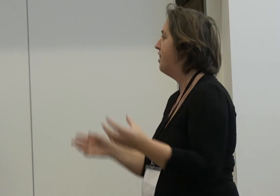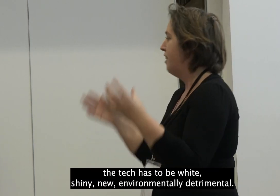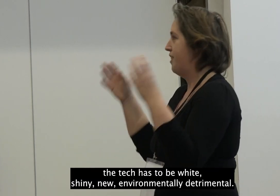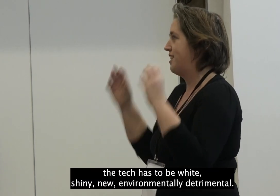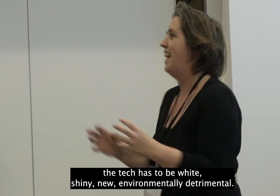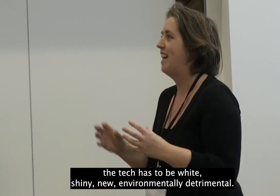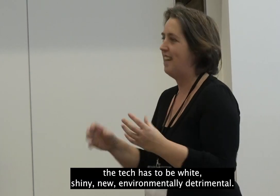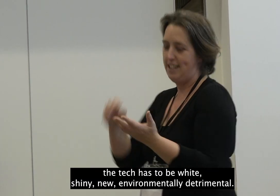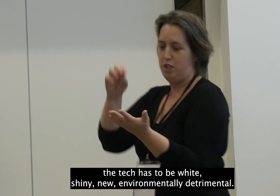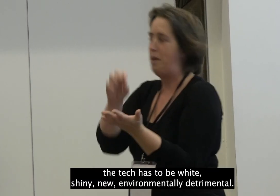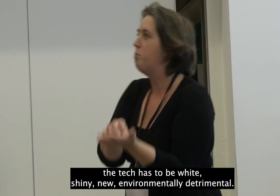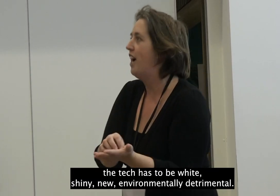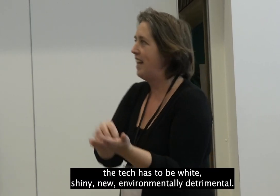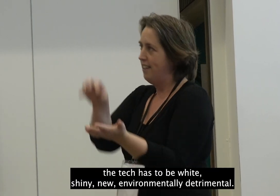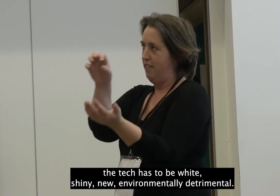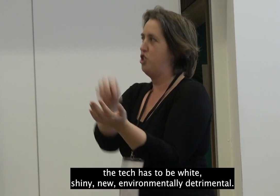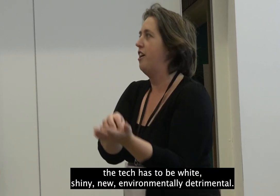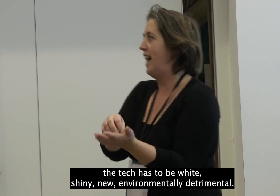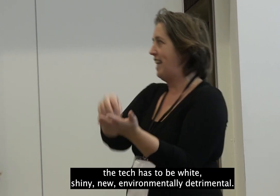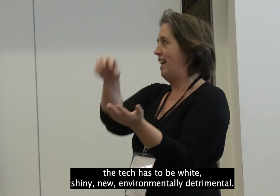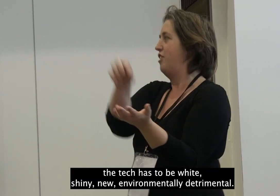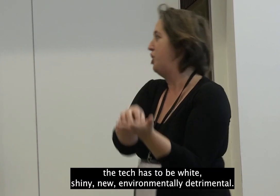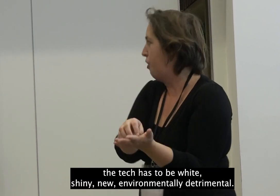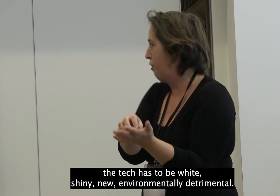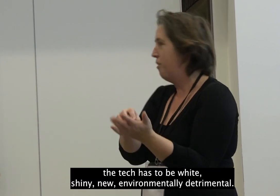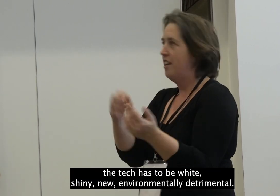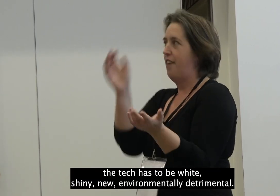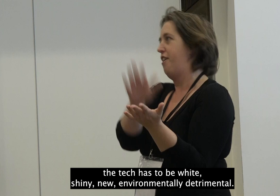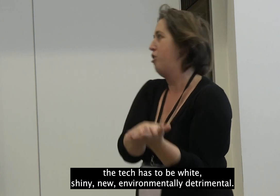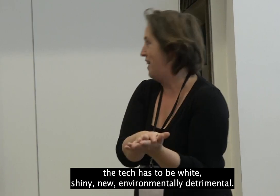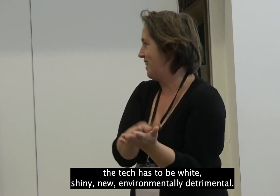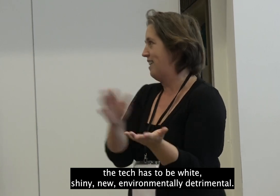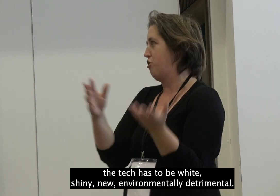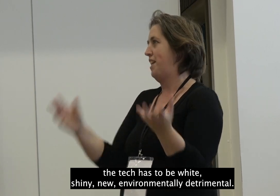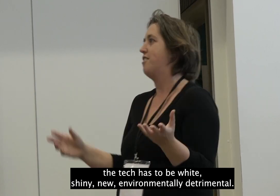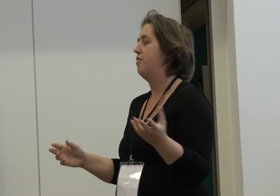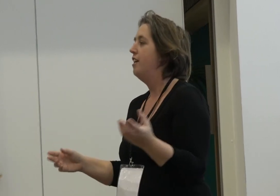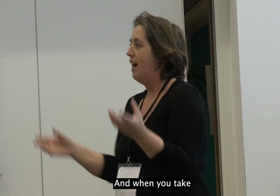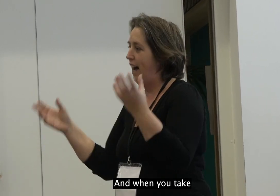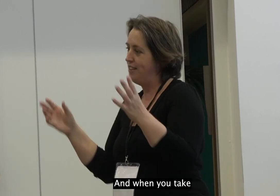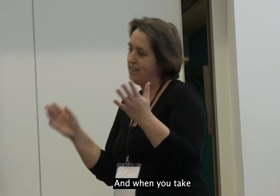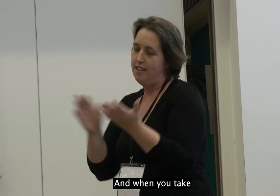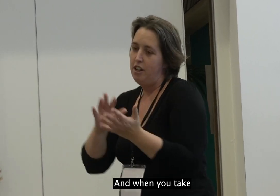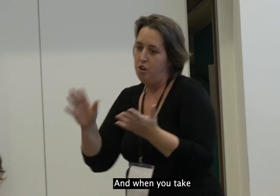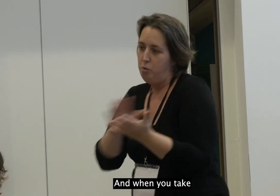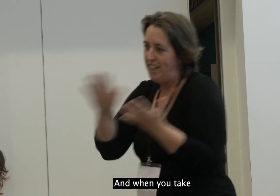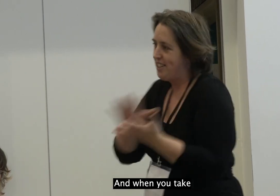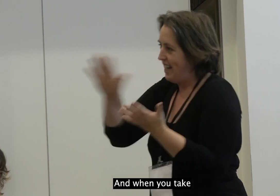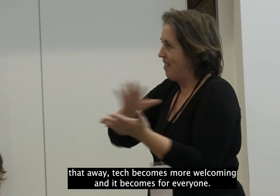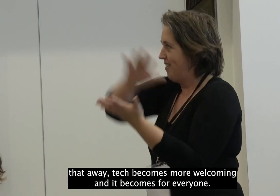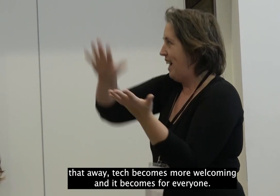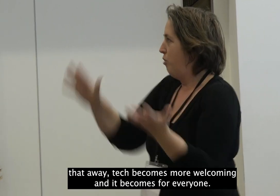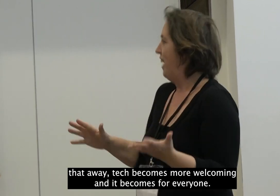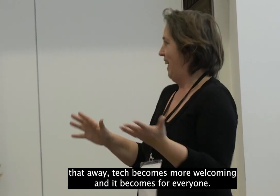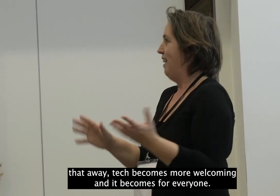narrative that tech has to be white, shiny, new, environmentally detrimental. And when you